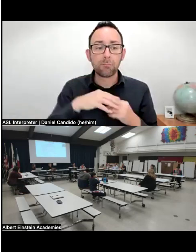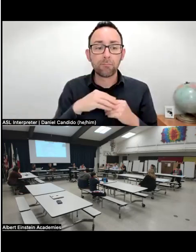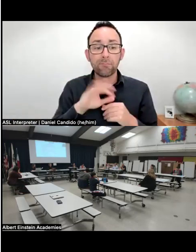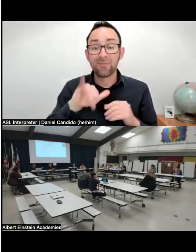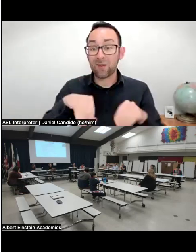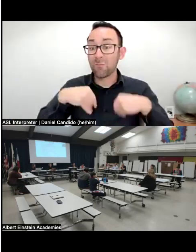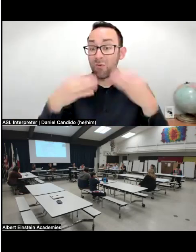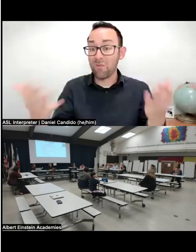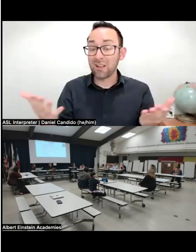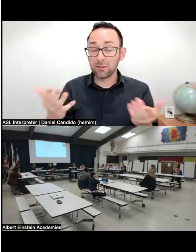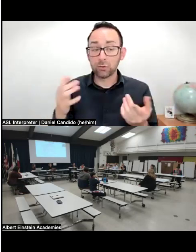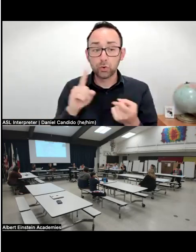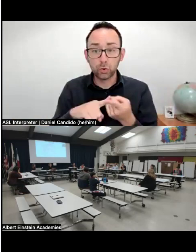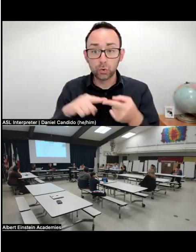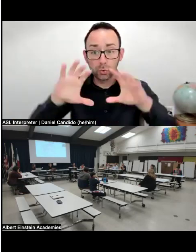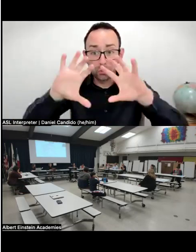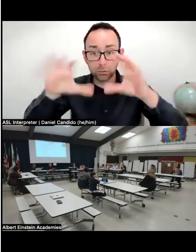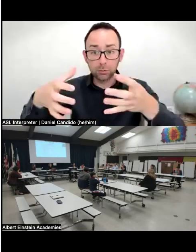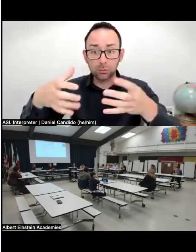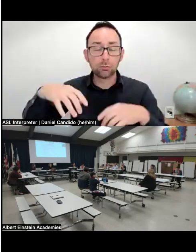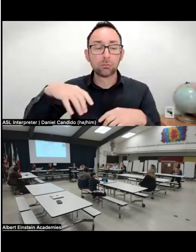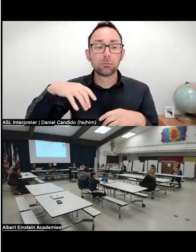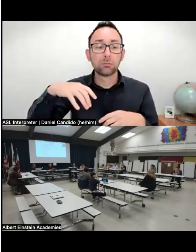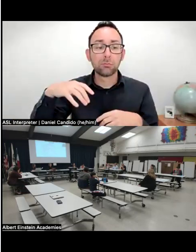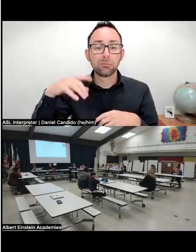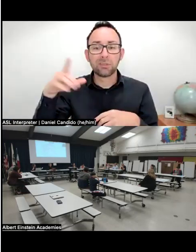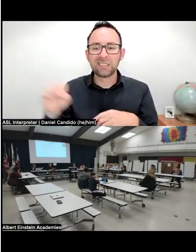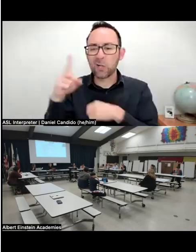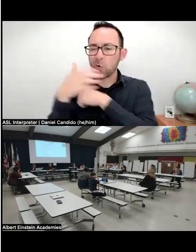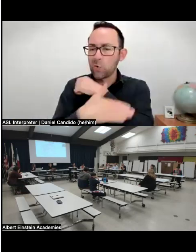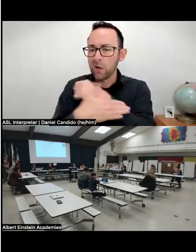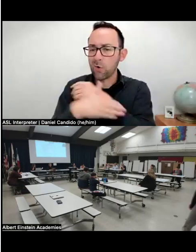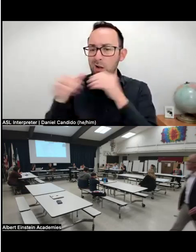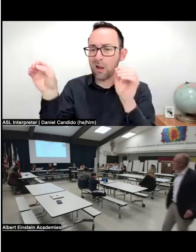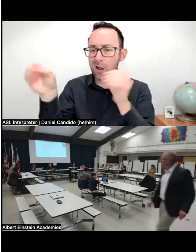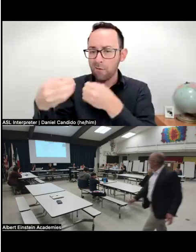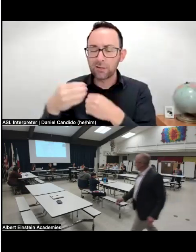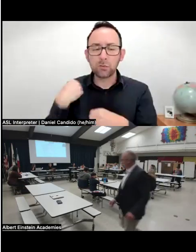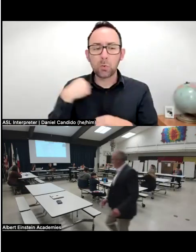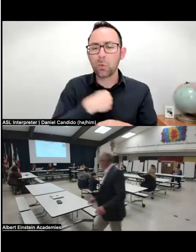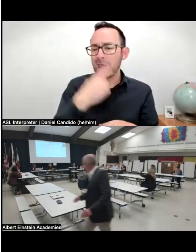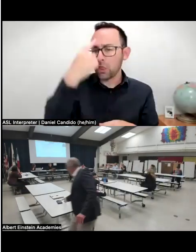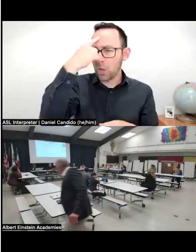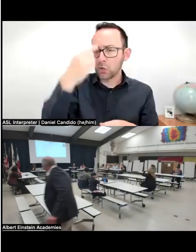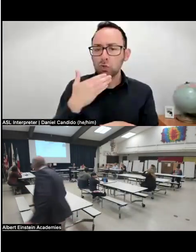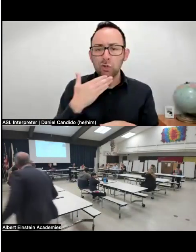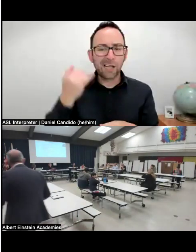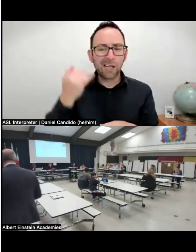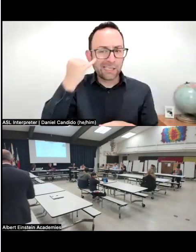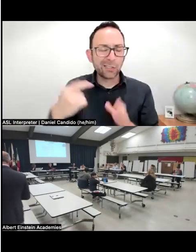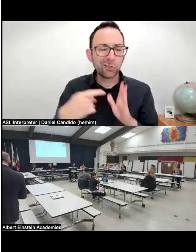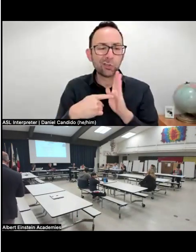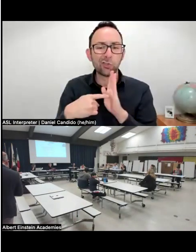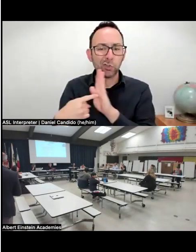to the DLAC committee from the county office, we thought that it would be wise to again showcase how we mirror one